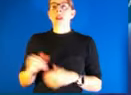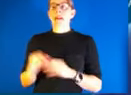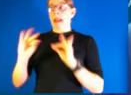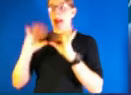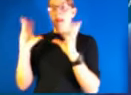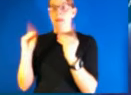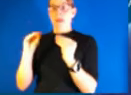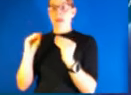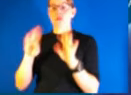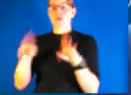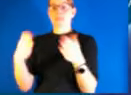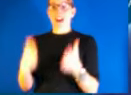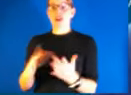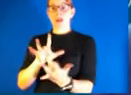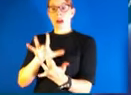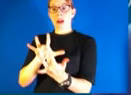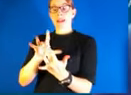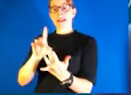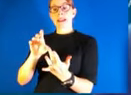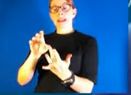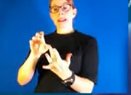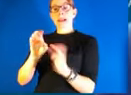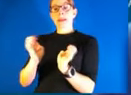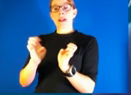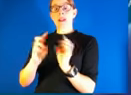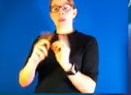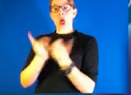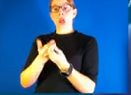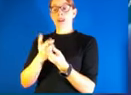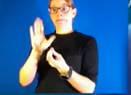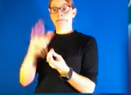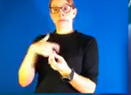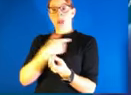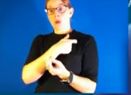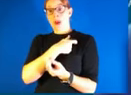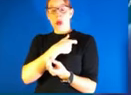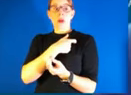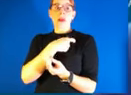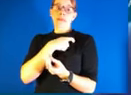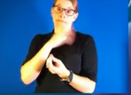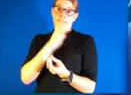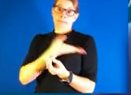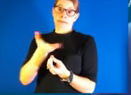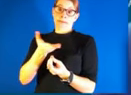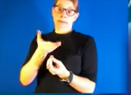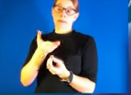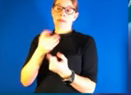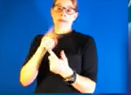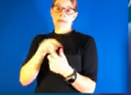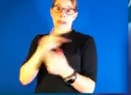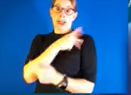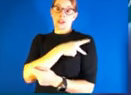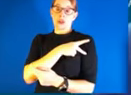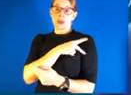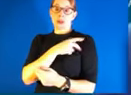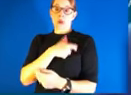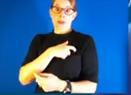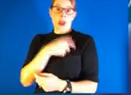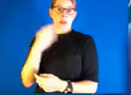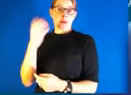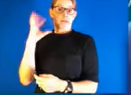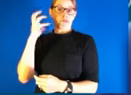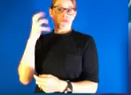ambulance provider contacts the ED via radio and says, we're bringing you XYZ patient, the response we get on the radio from time to